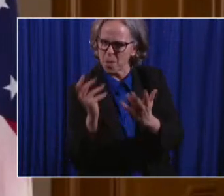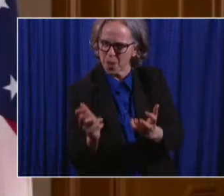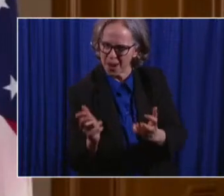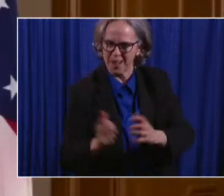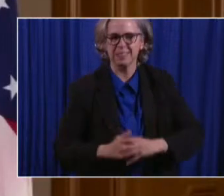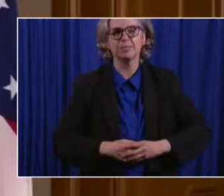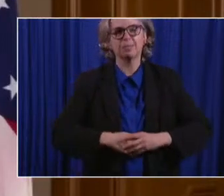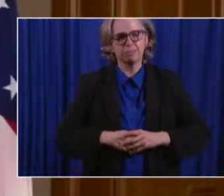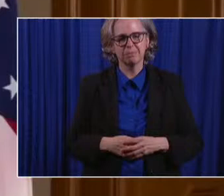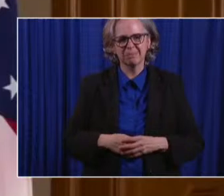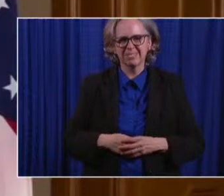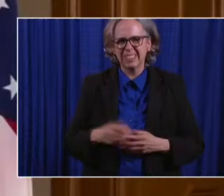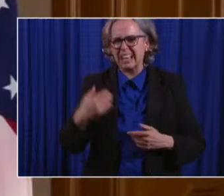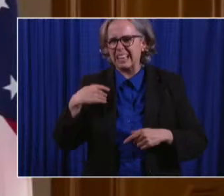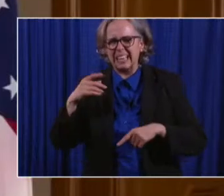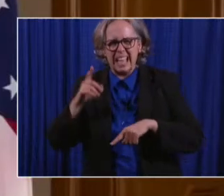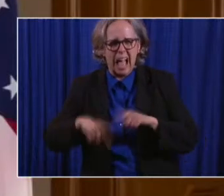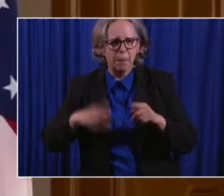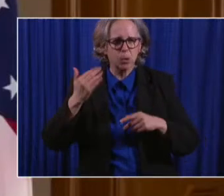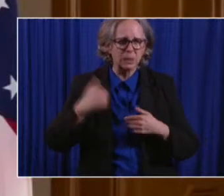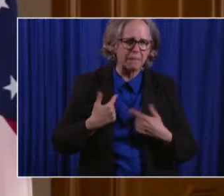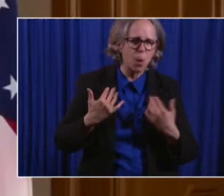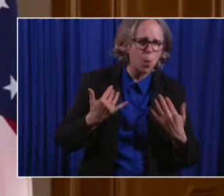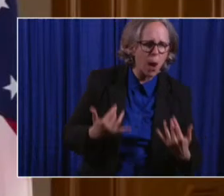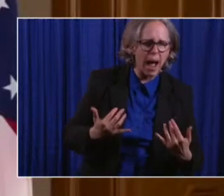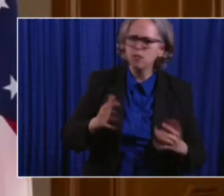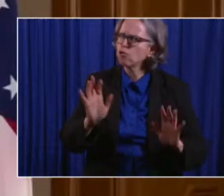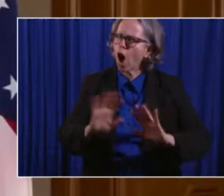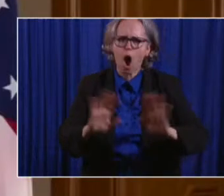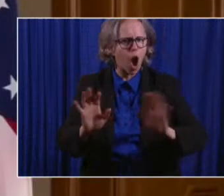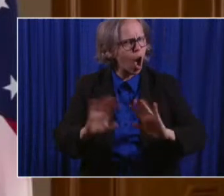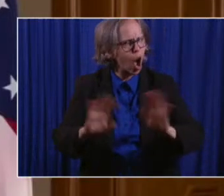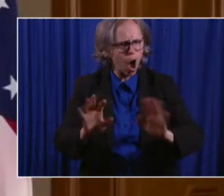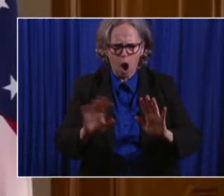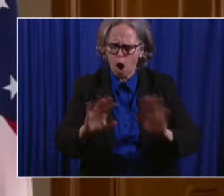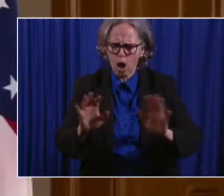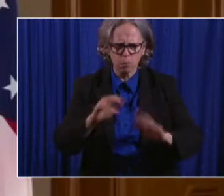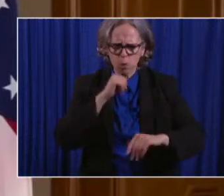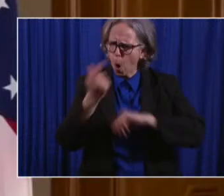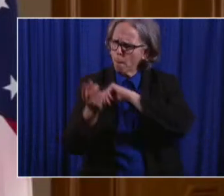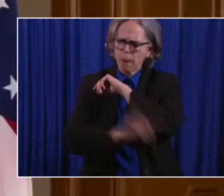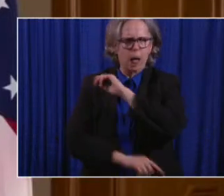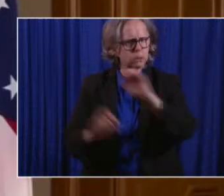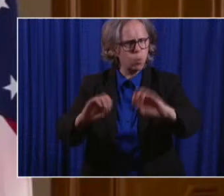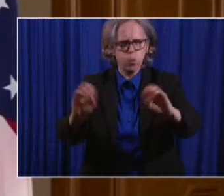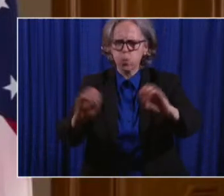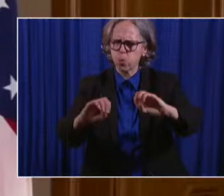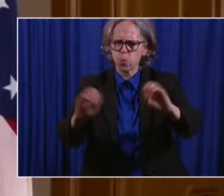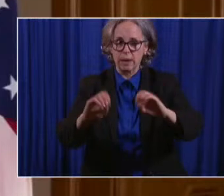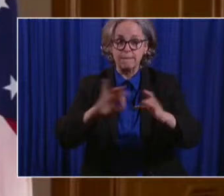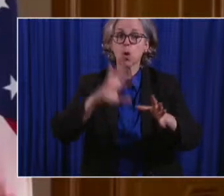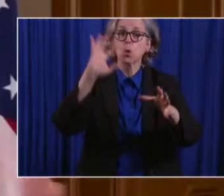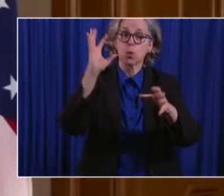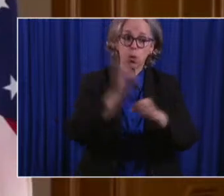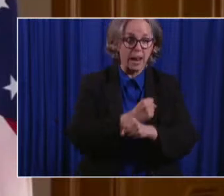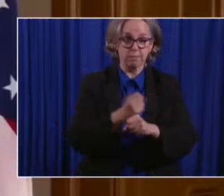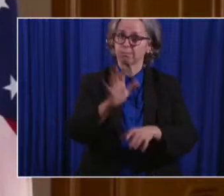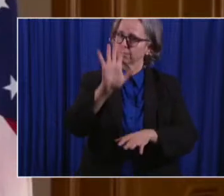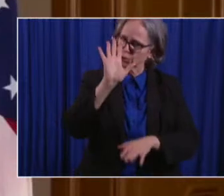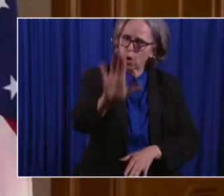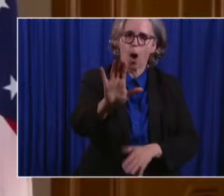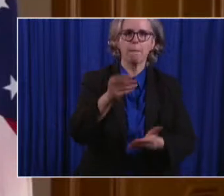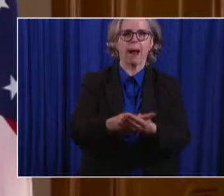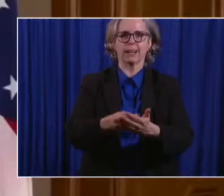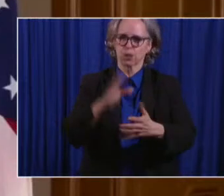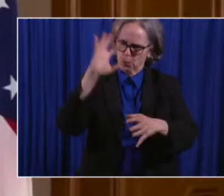that first shot. So that's why we did it. And so no penalty. If you win, you win. You get your money or you get your